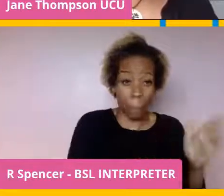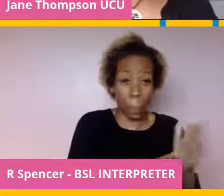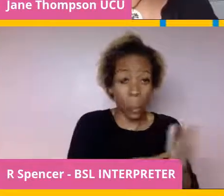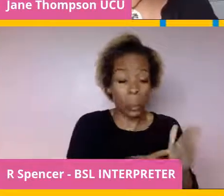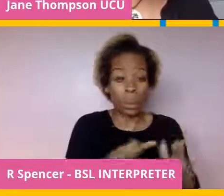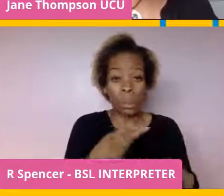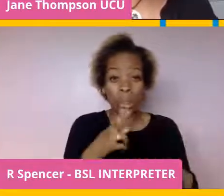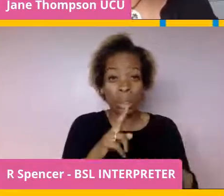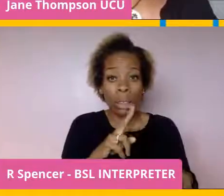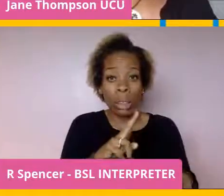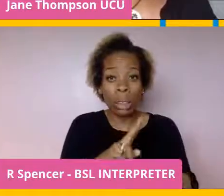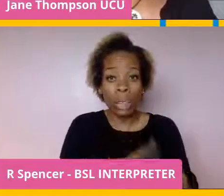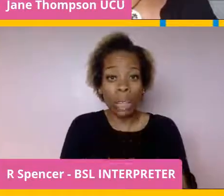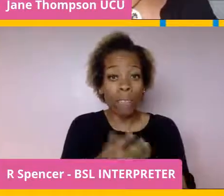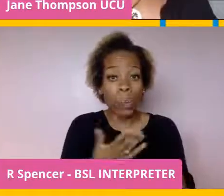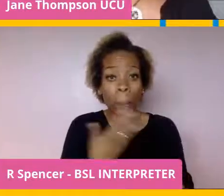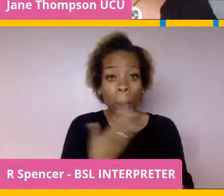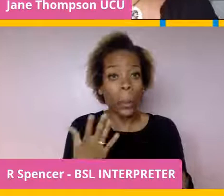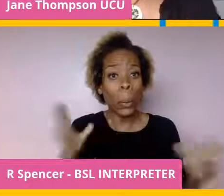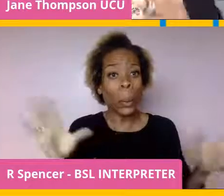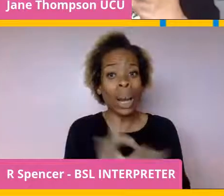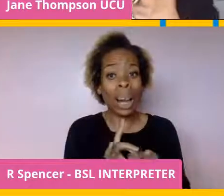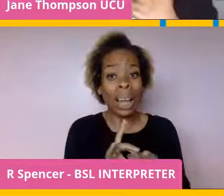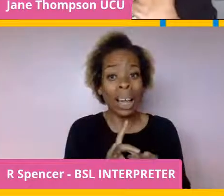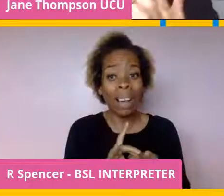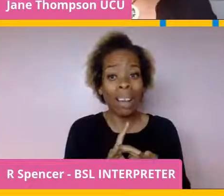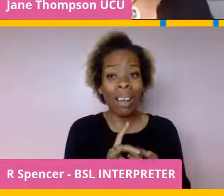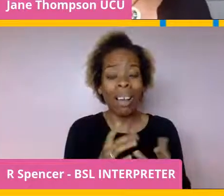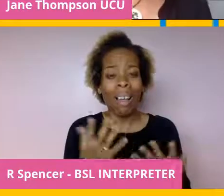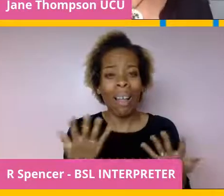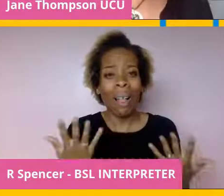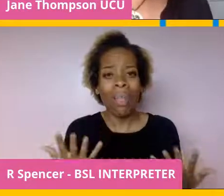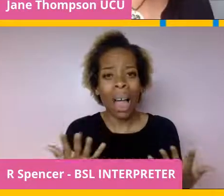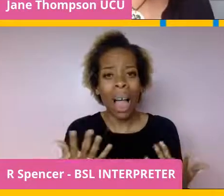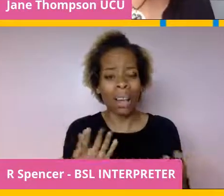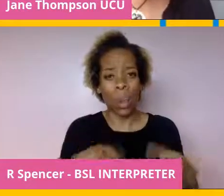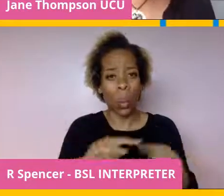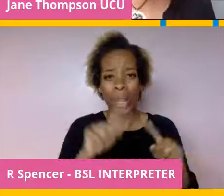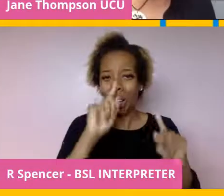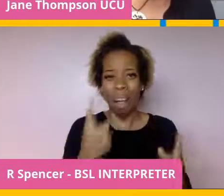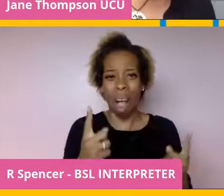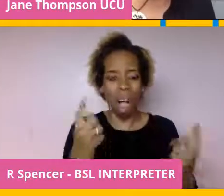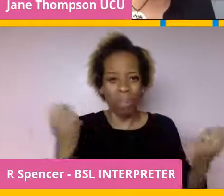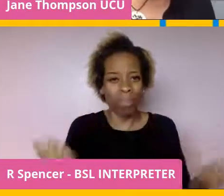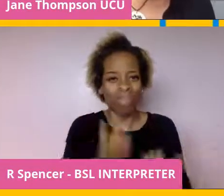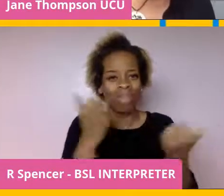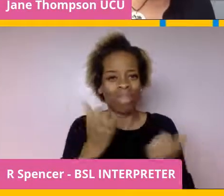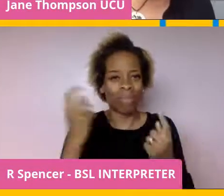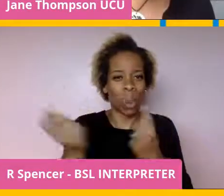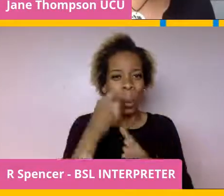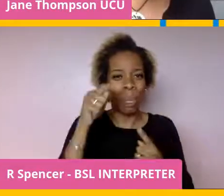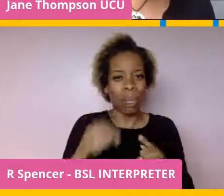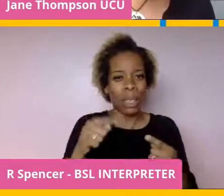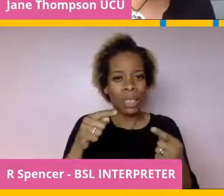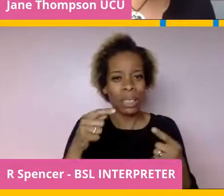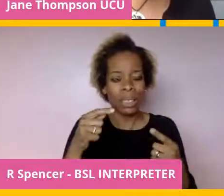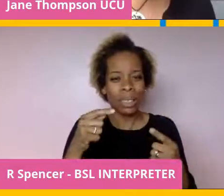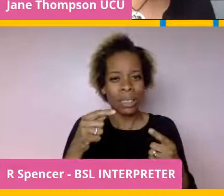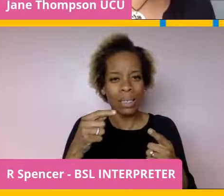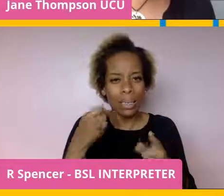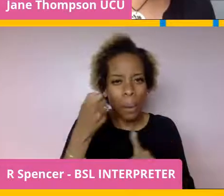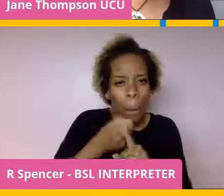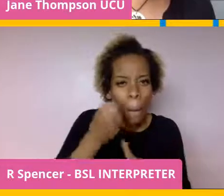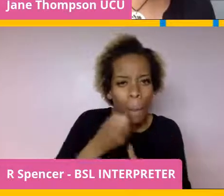don't have the students on our side and we don't have an intersection with permanent staff, we're not going to really win this fight in the way we should.